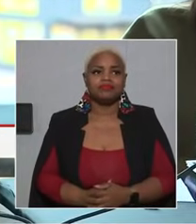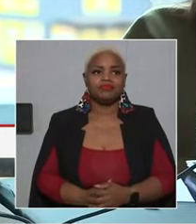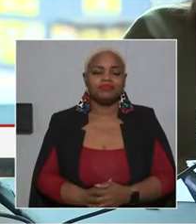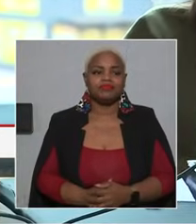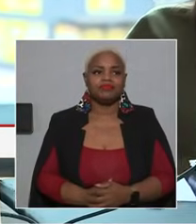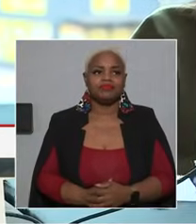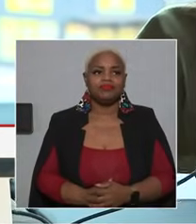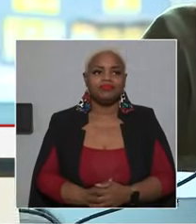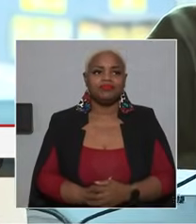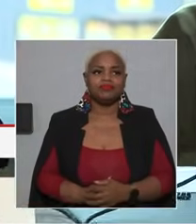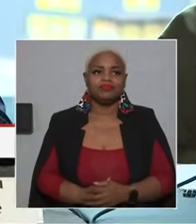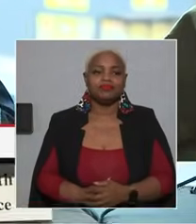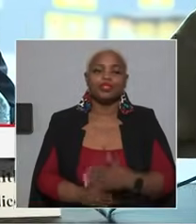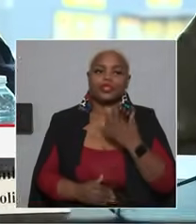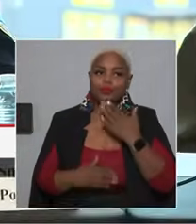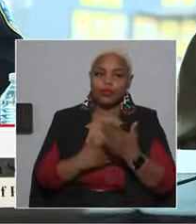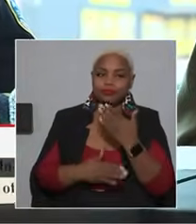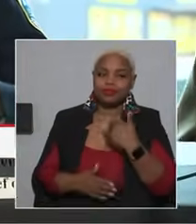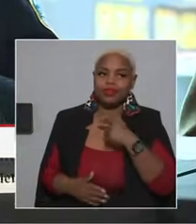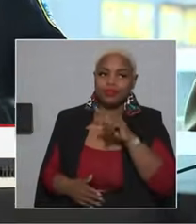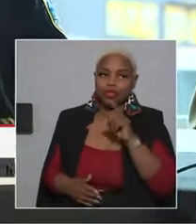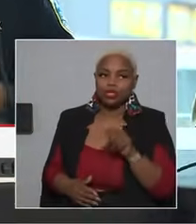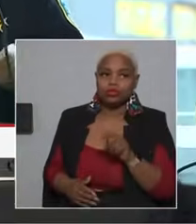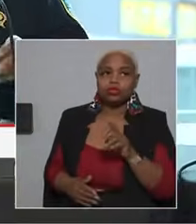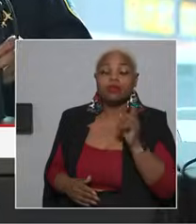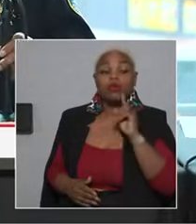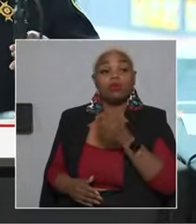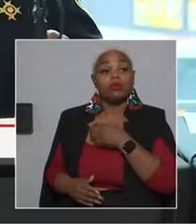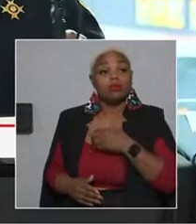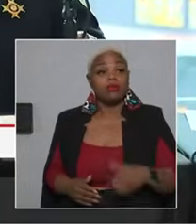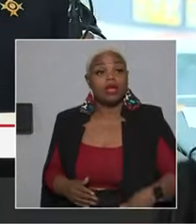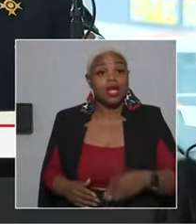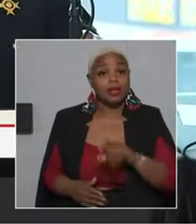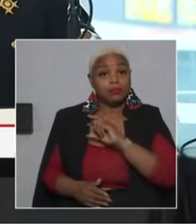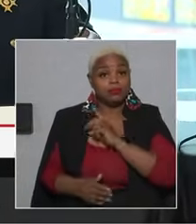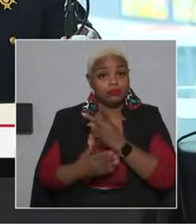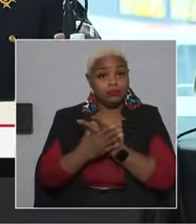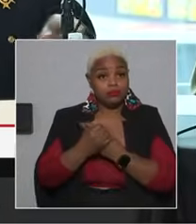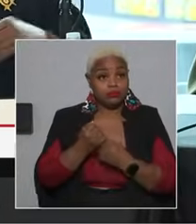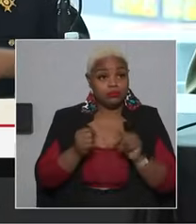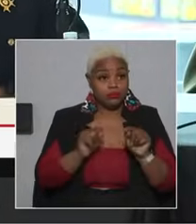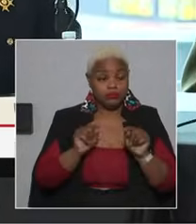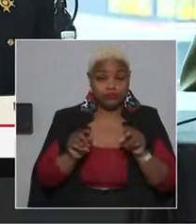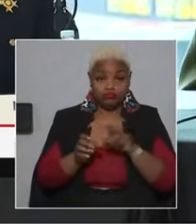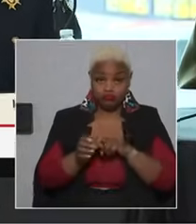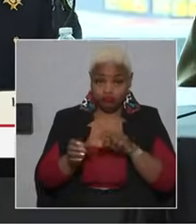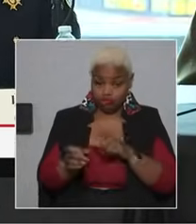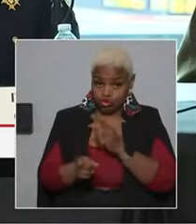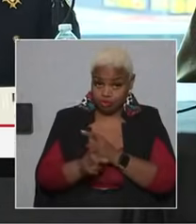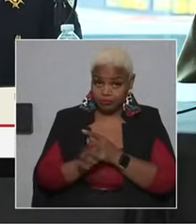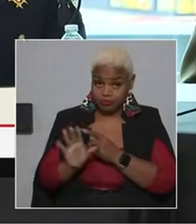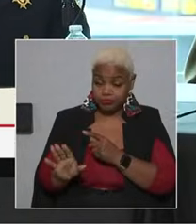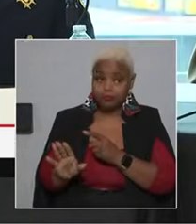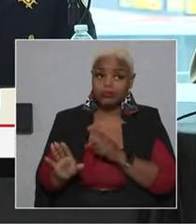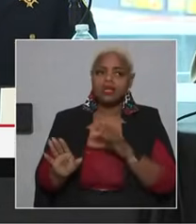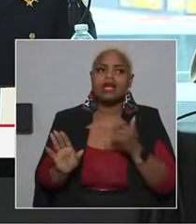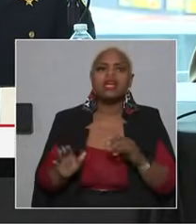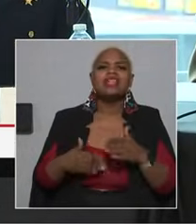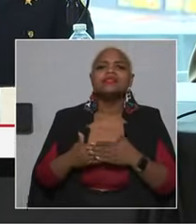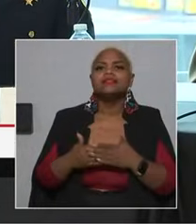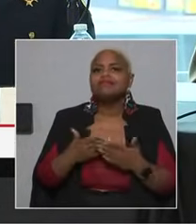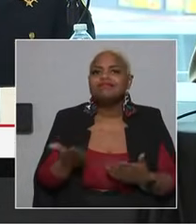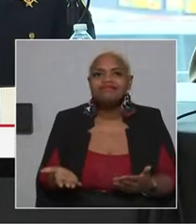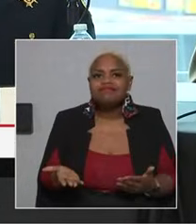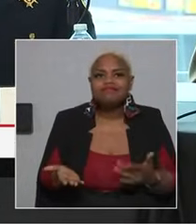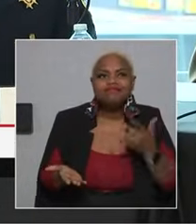as well. What kind of comes next in this process? We know you're staying on through the end of the year, but is there an interim? Can you